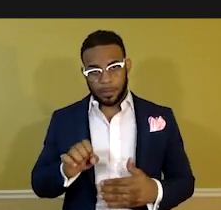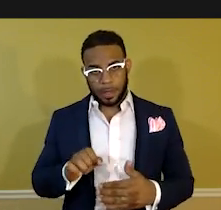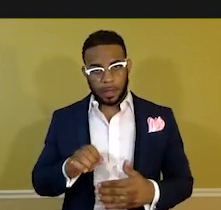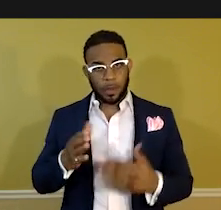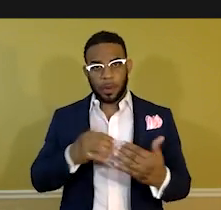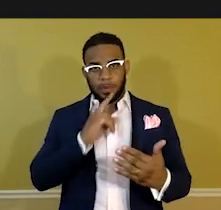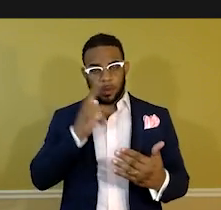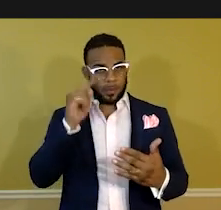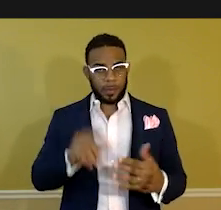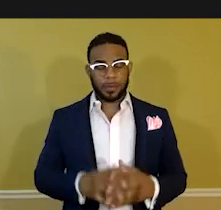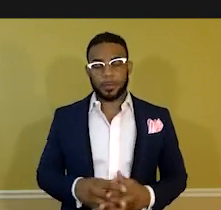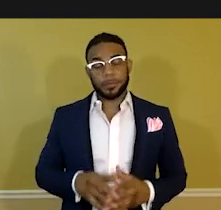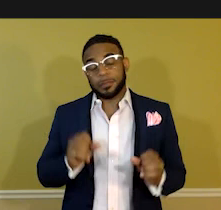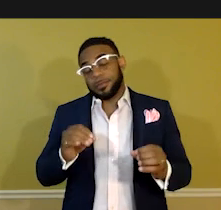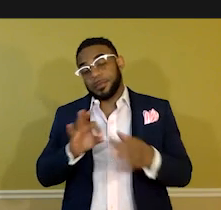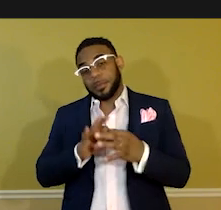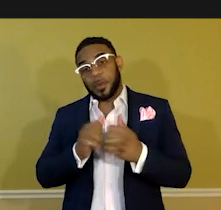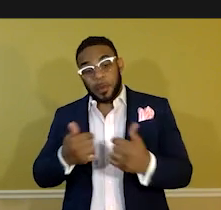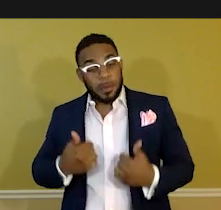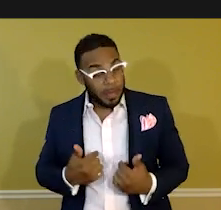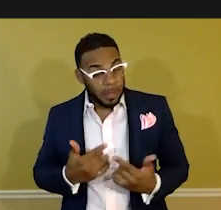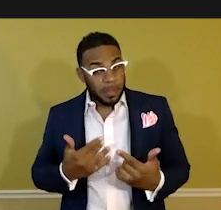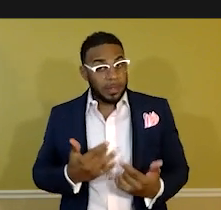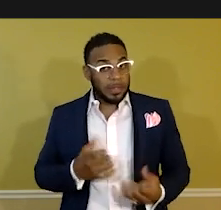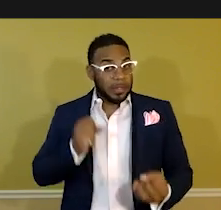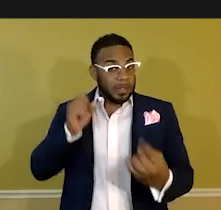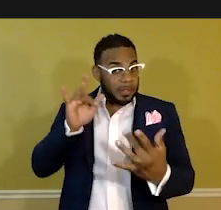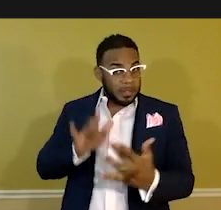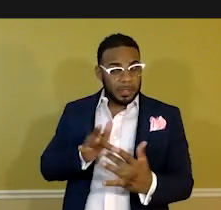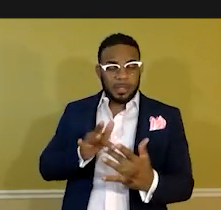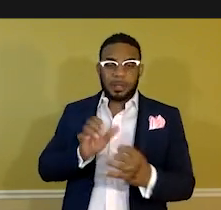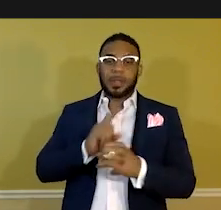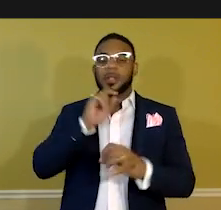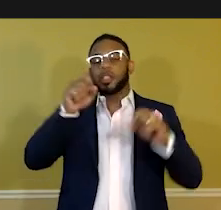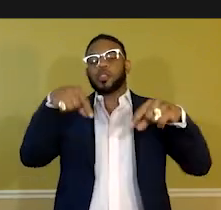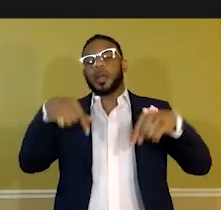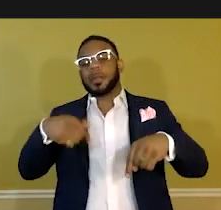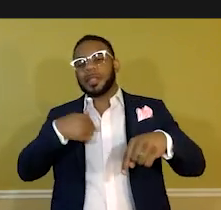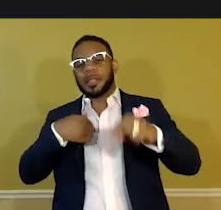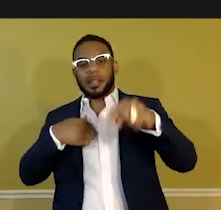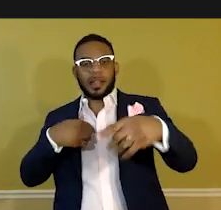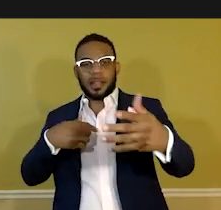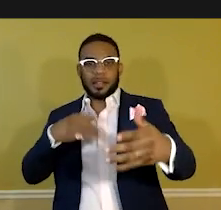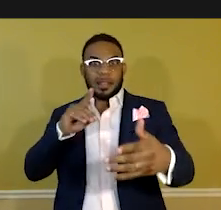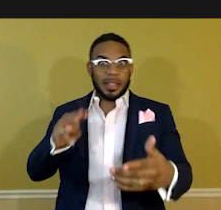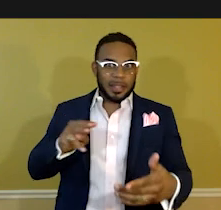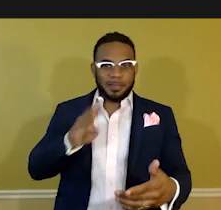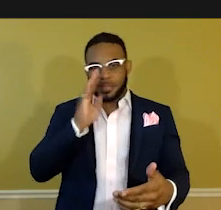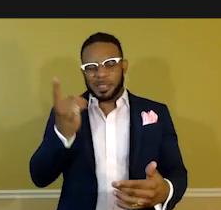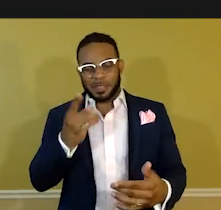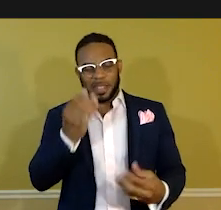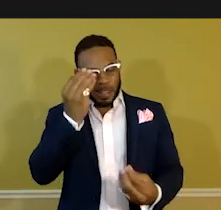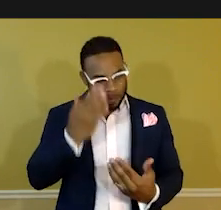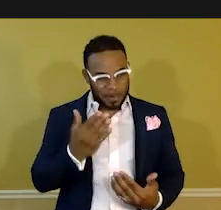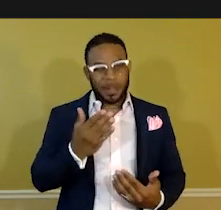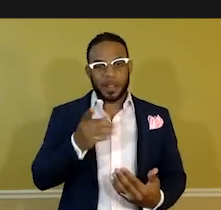um, whatever that is for you. So connect with me, um, make sure that you, you know, drop me, um, you know, a DM or something, letting